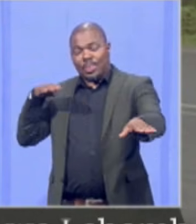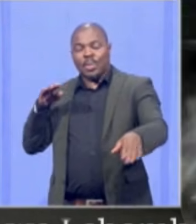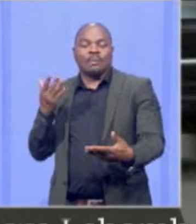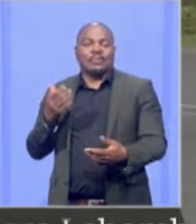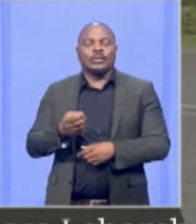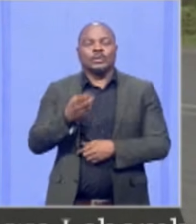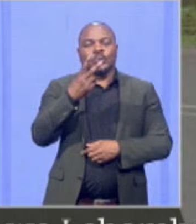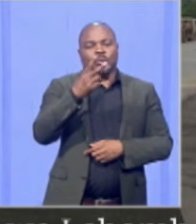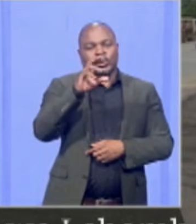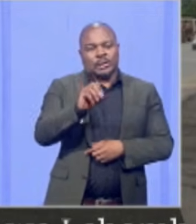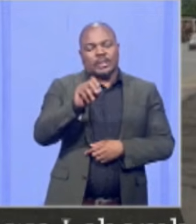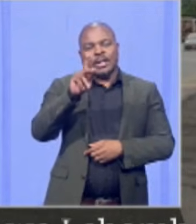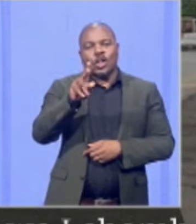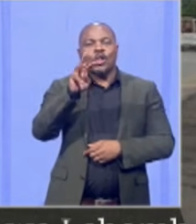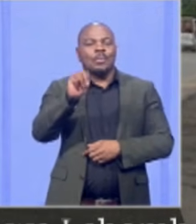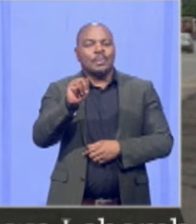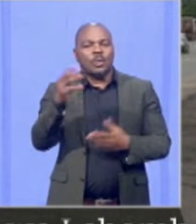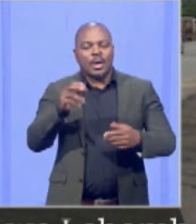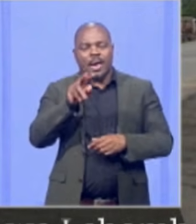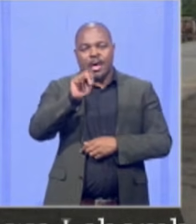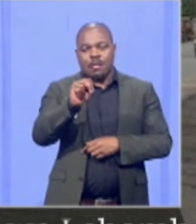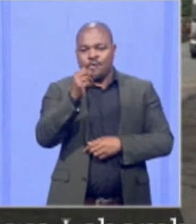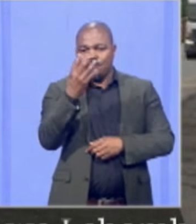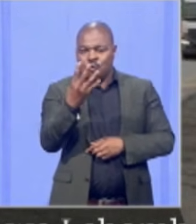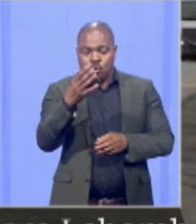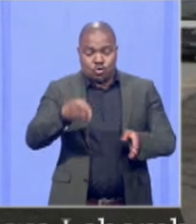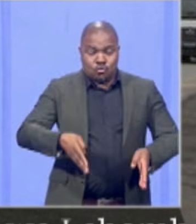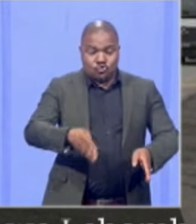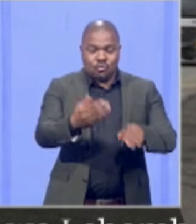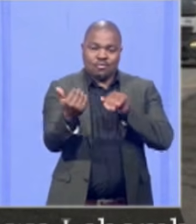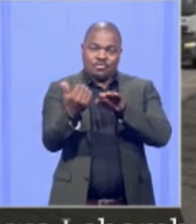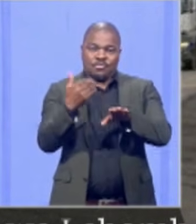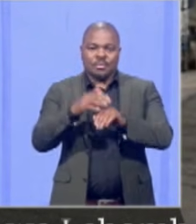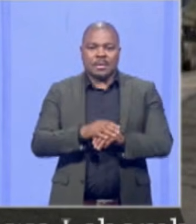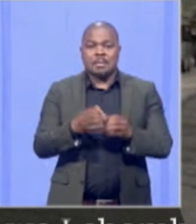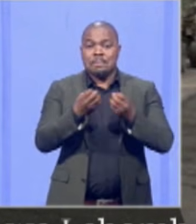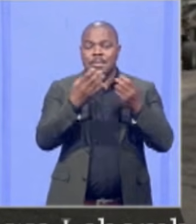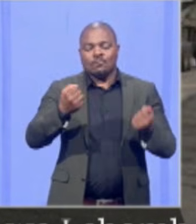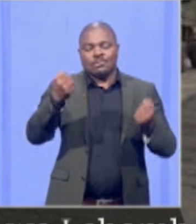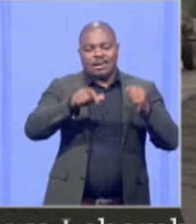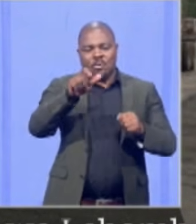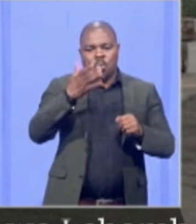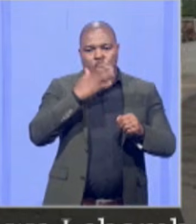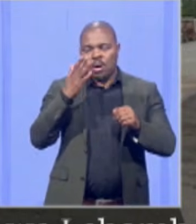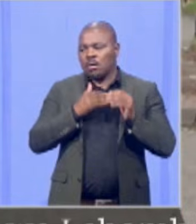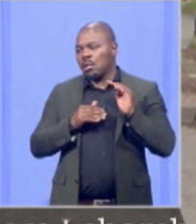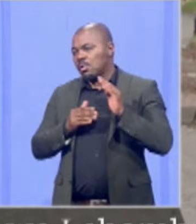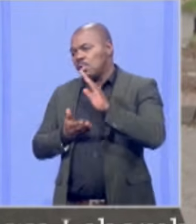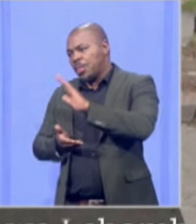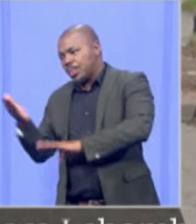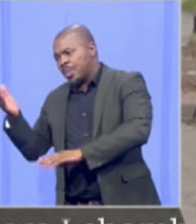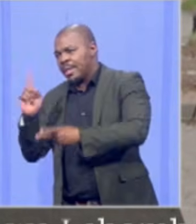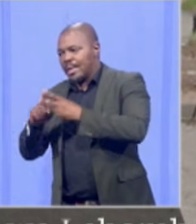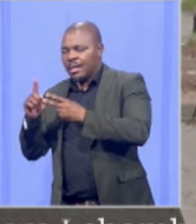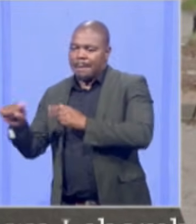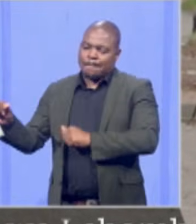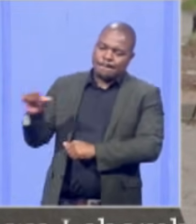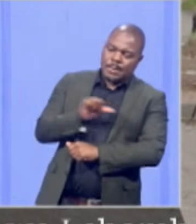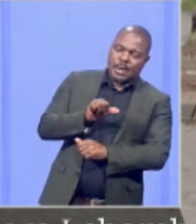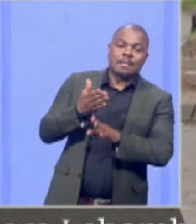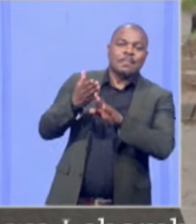12 kwa N4 corridor go leba kwa molelwaneng. Bontsi jwa bakgweetsi ba tsona ba batla go tsena le go tswa ka Mozambique pele ga